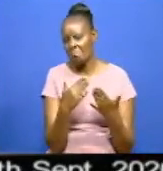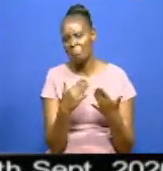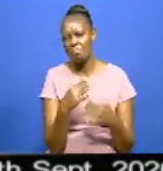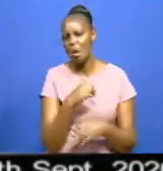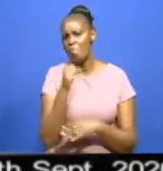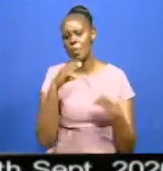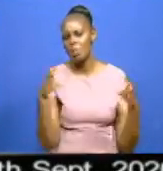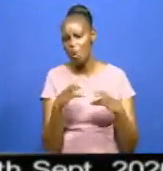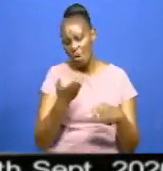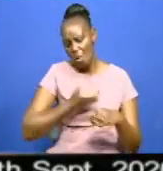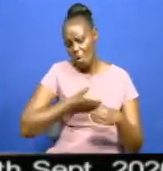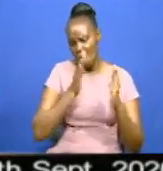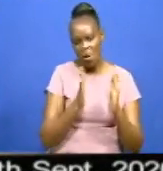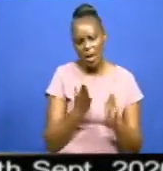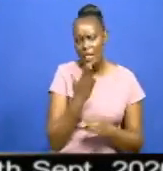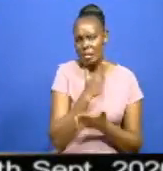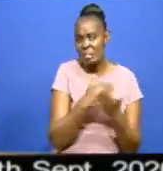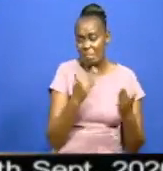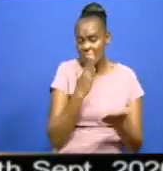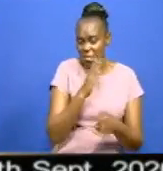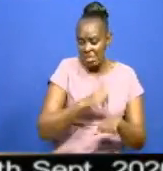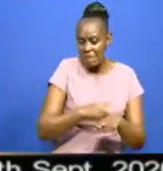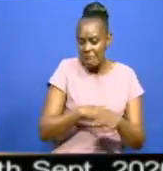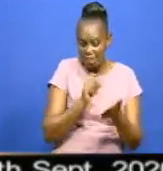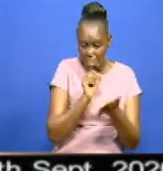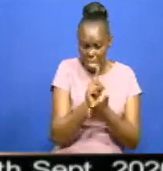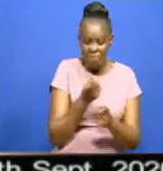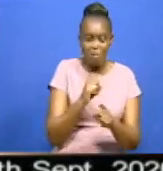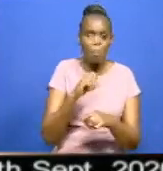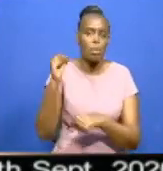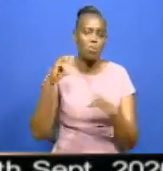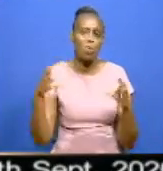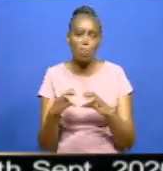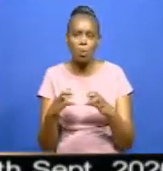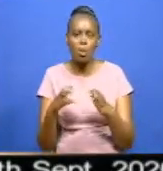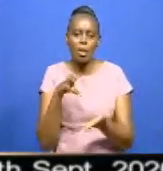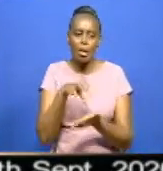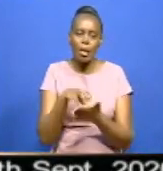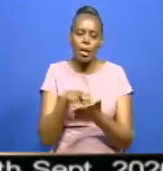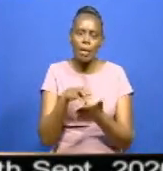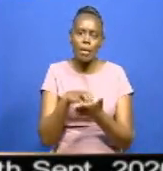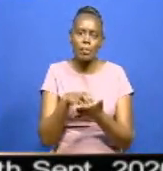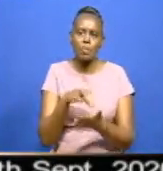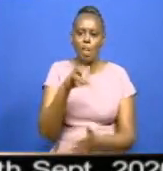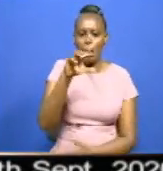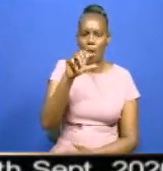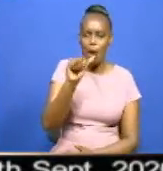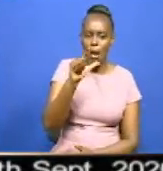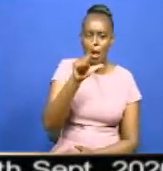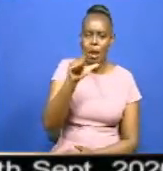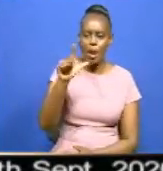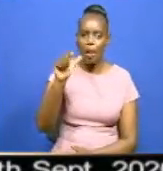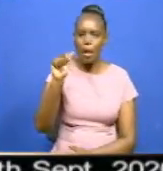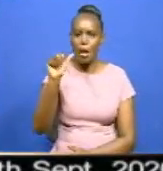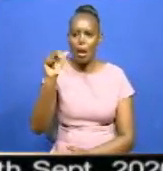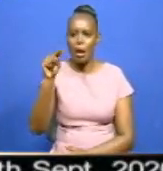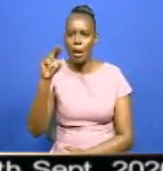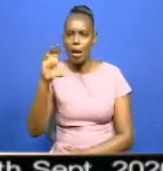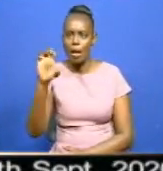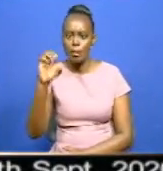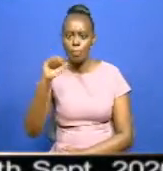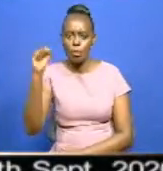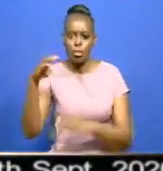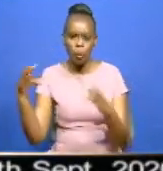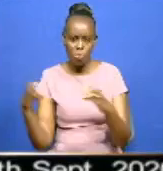even the owner of the party being removed from the party, like the case of Third Way Alliance. And there are all kinds